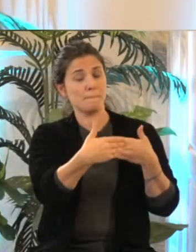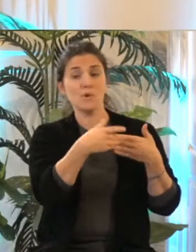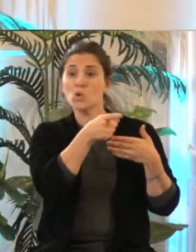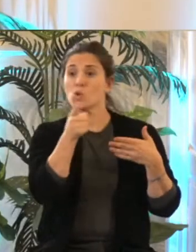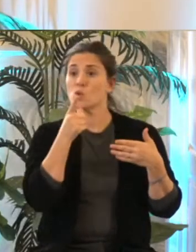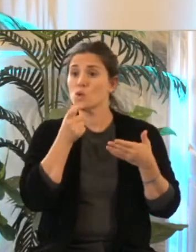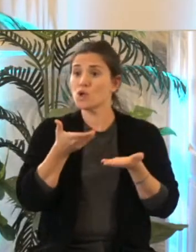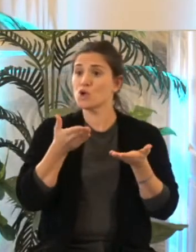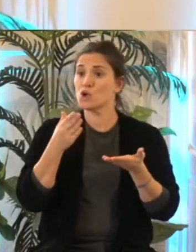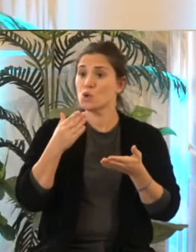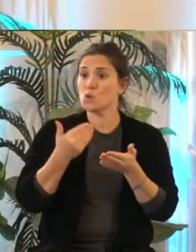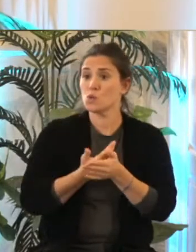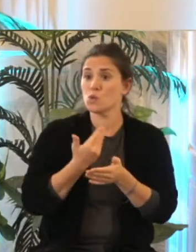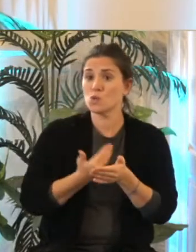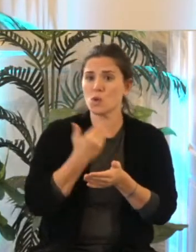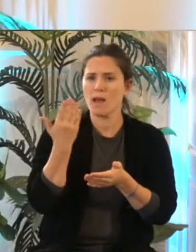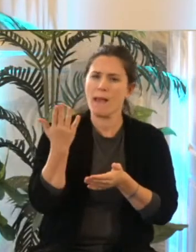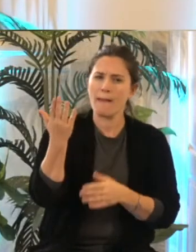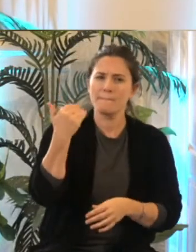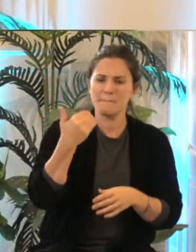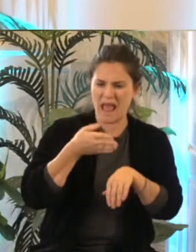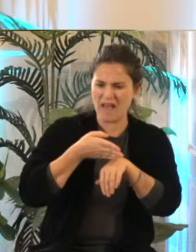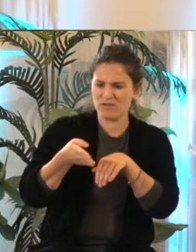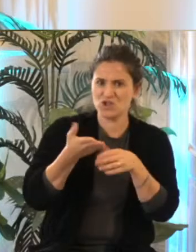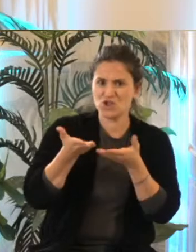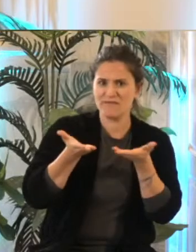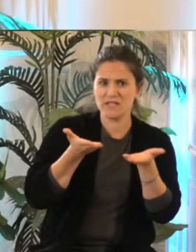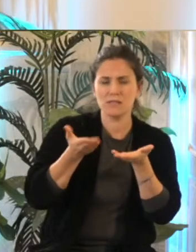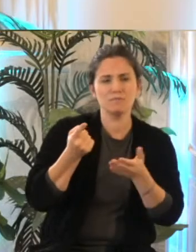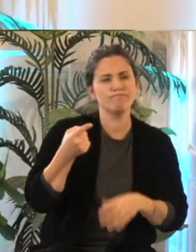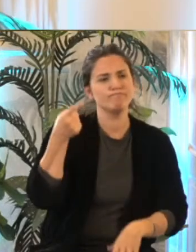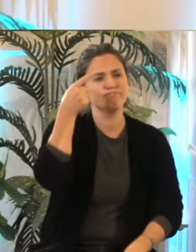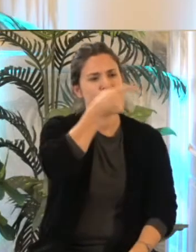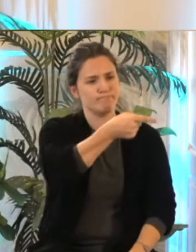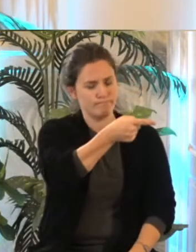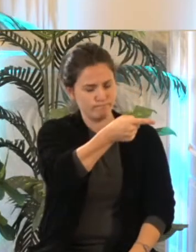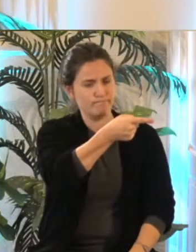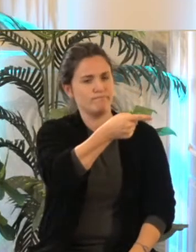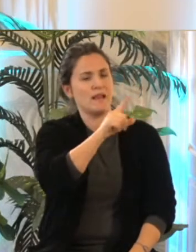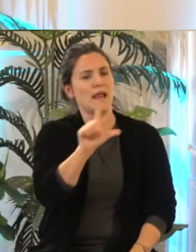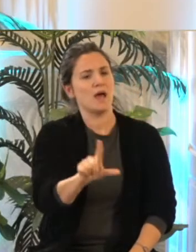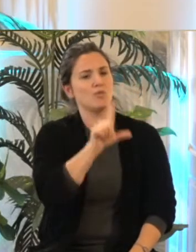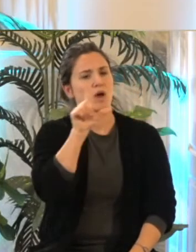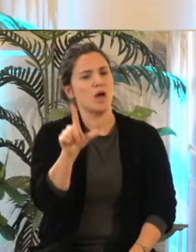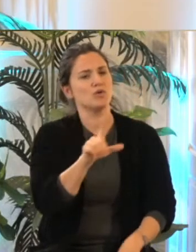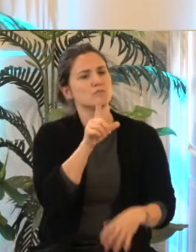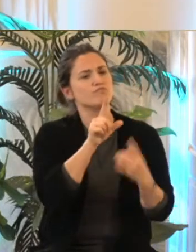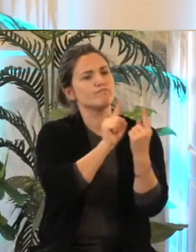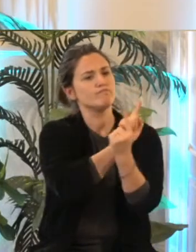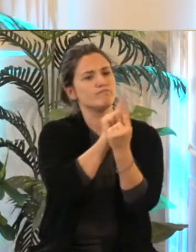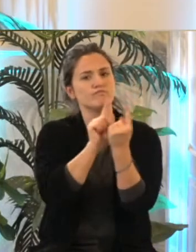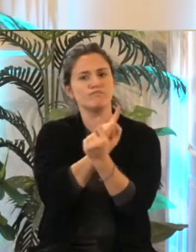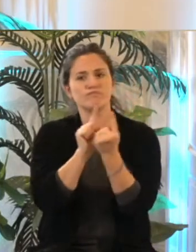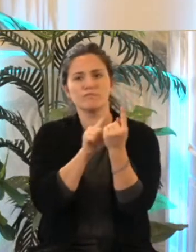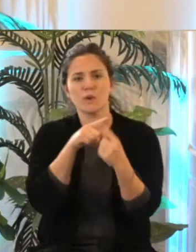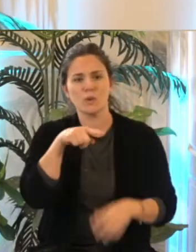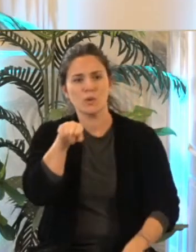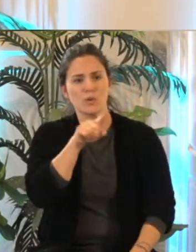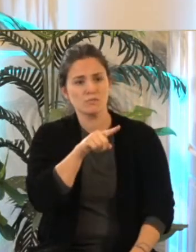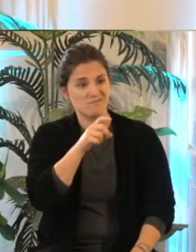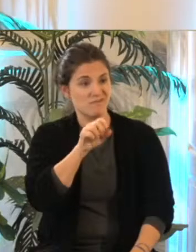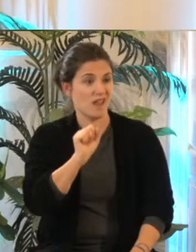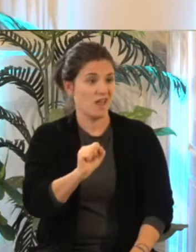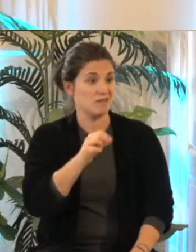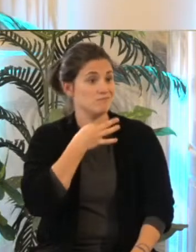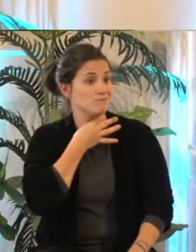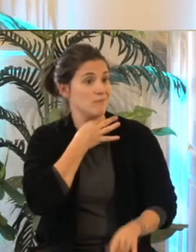to the library this morning after the service and get to know the church. Ask the congregation, All Souls, to ask your